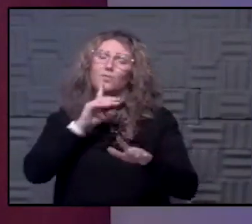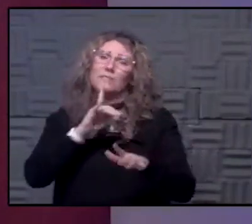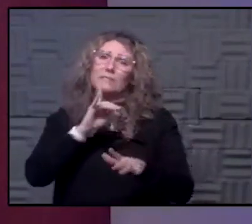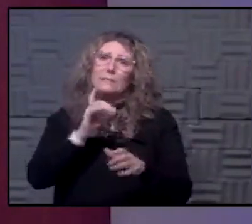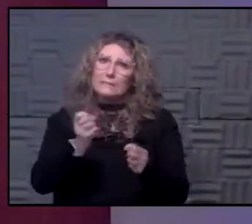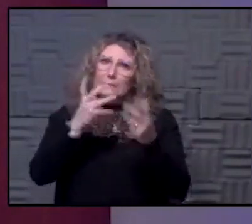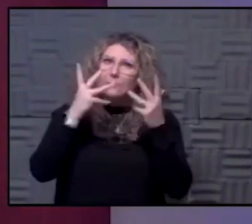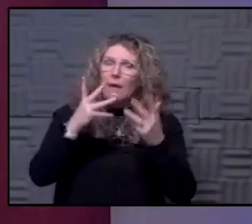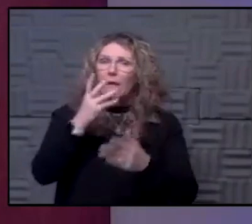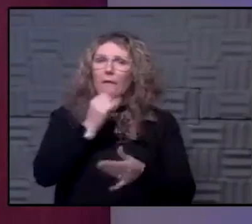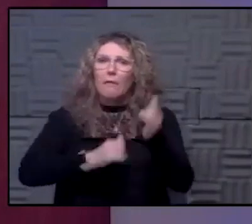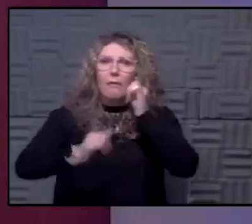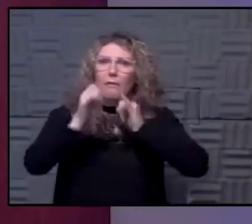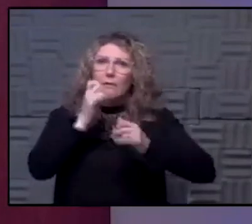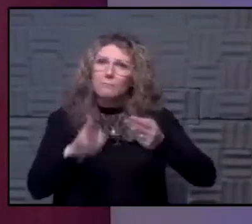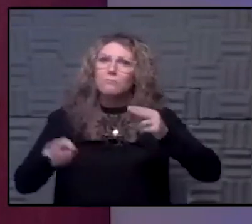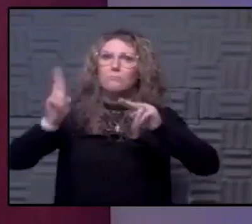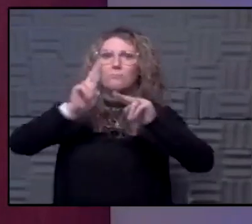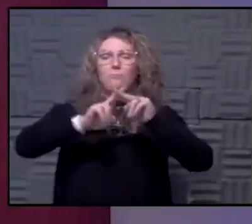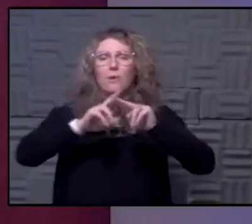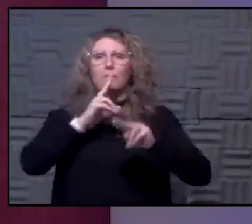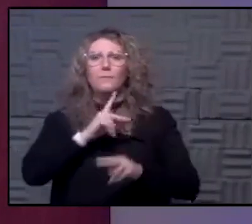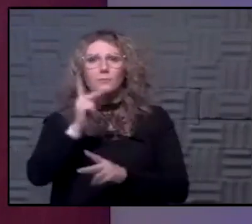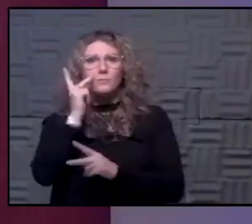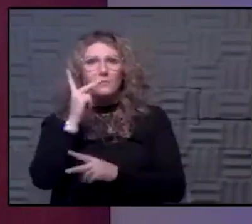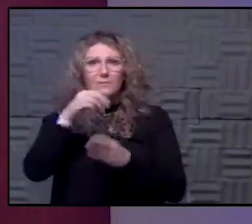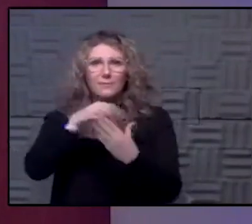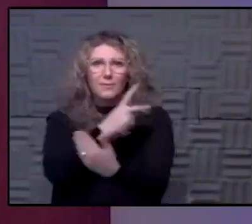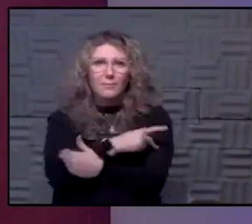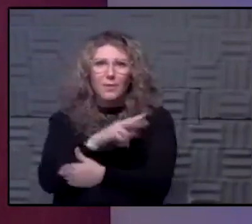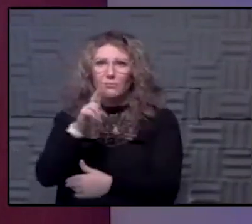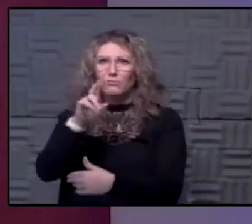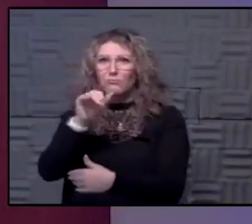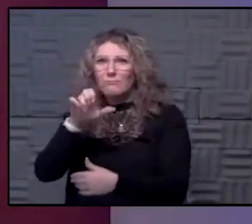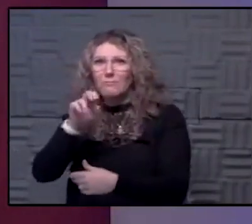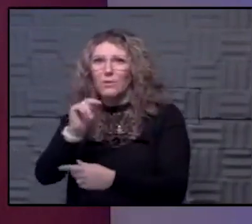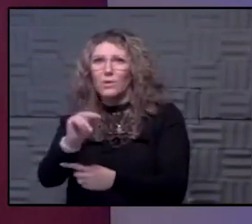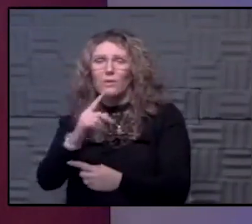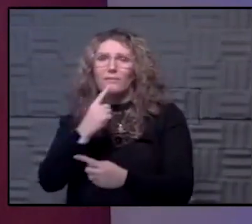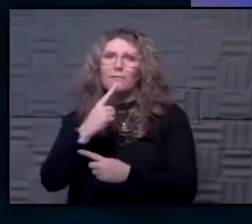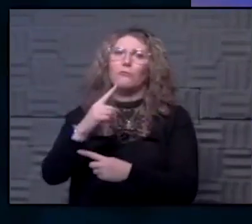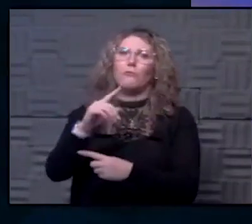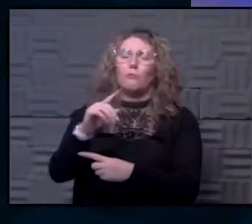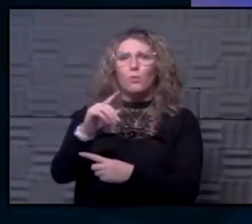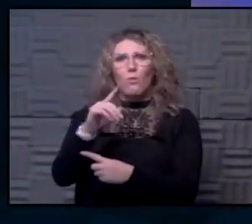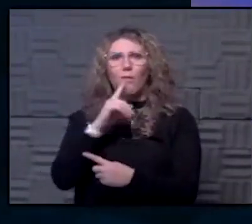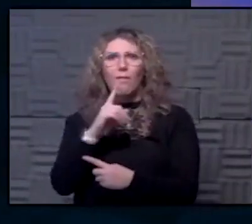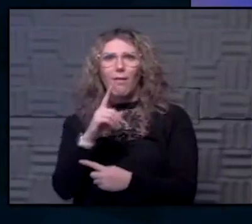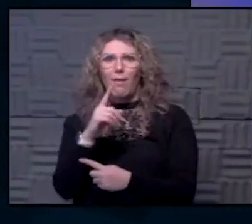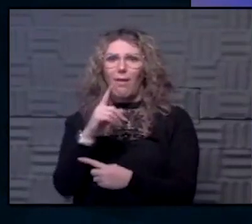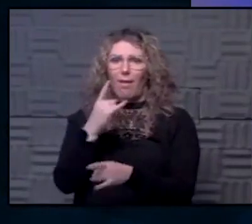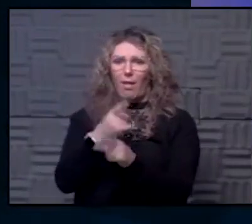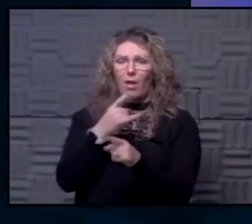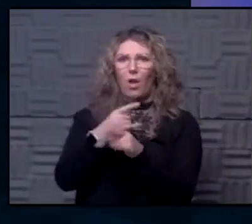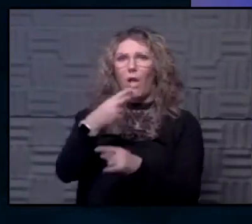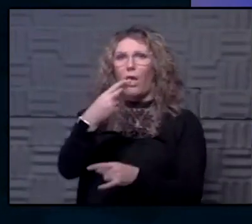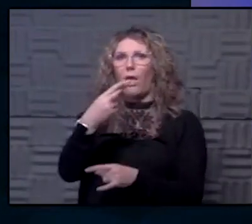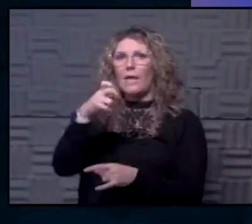And I know you've probably seen this in the inpatient service, Ryan. The acute alcoholic hepatitis is really on the rise.